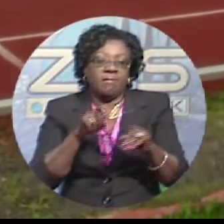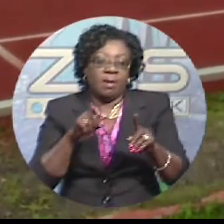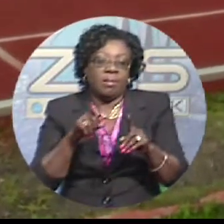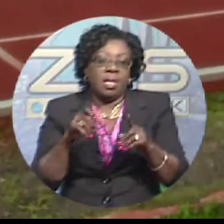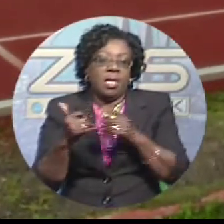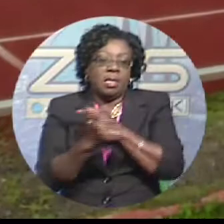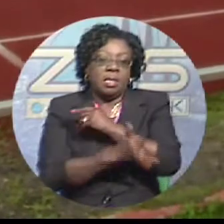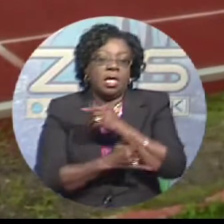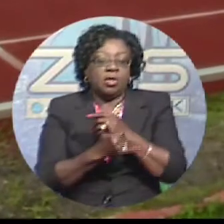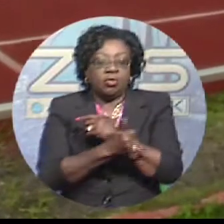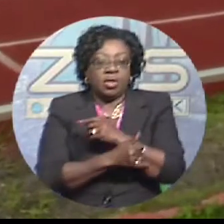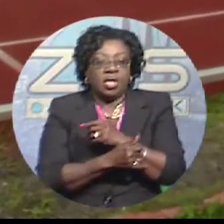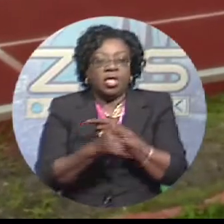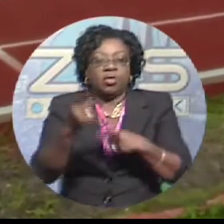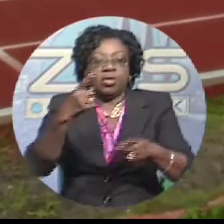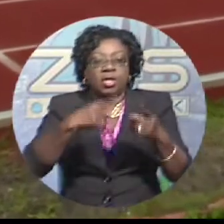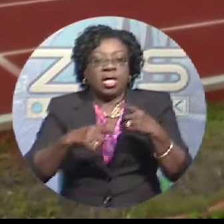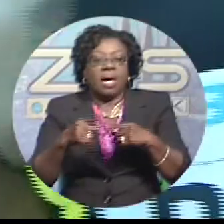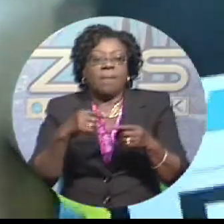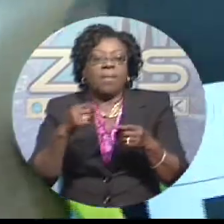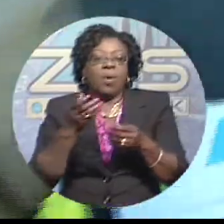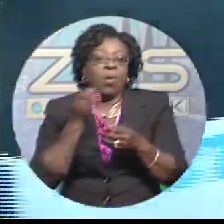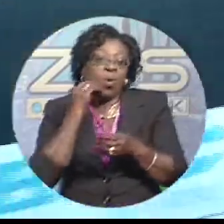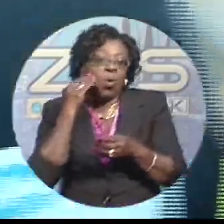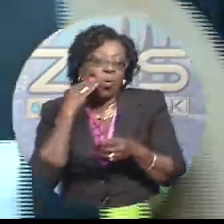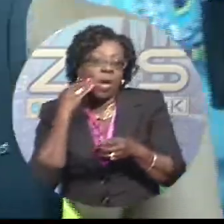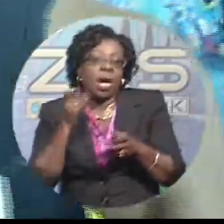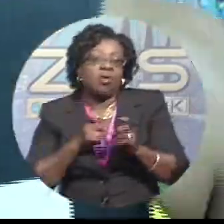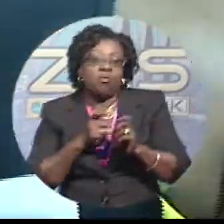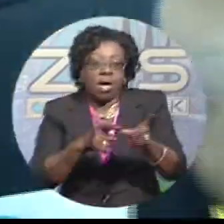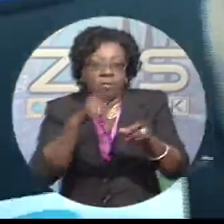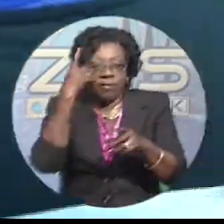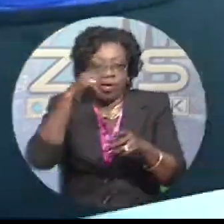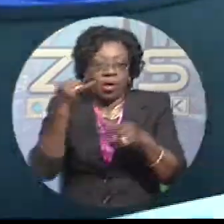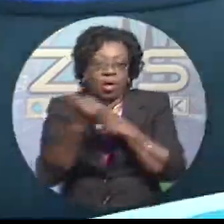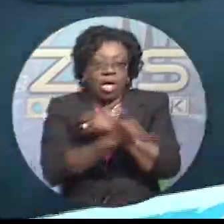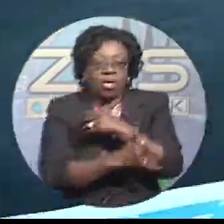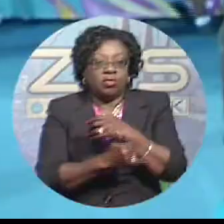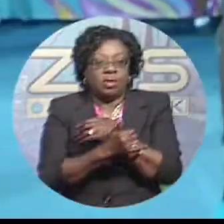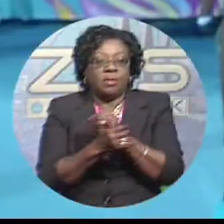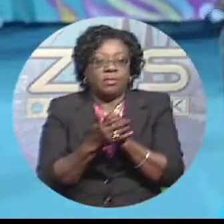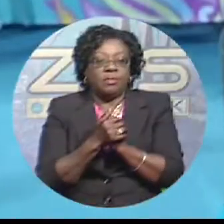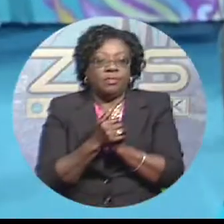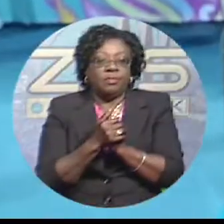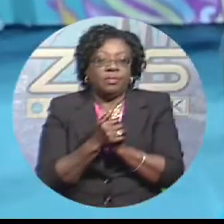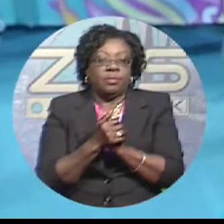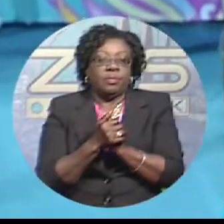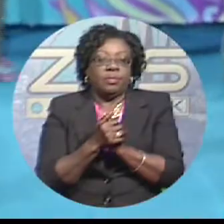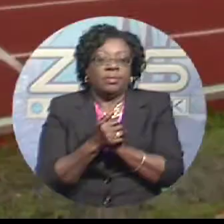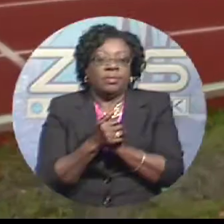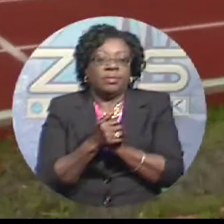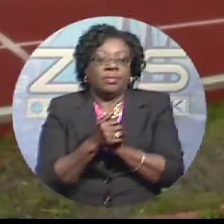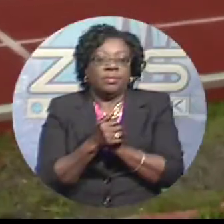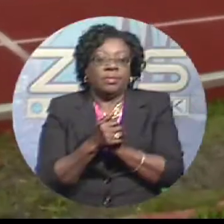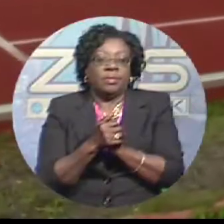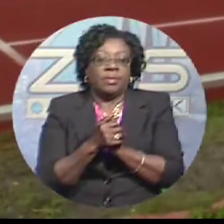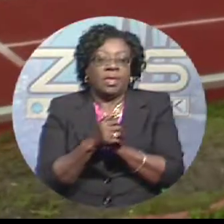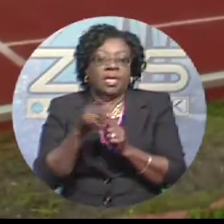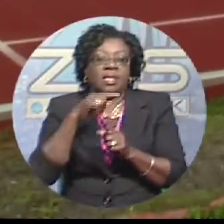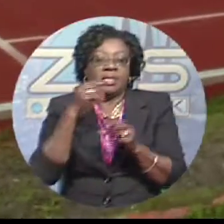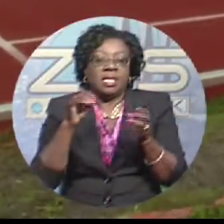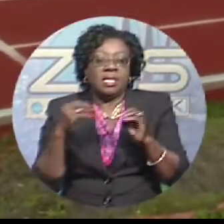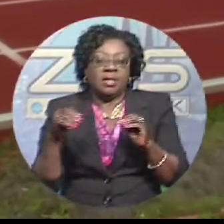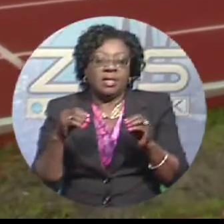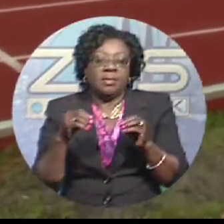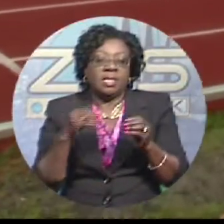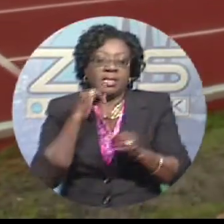your country and to do it to the best of your ability. And she was silent on the matter for quite some time, and a reason why. I didn't say anything